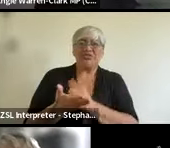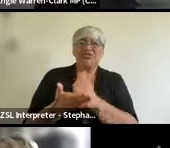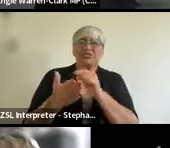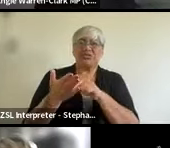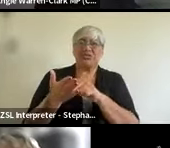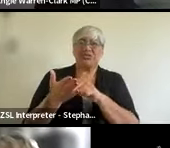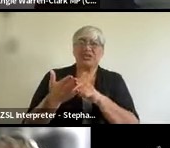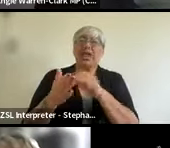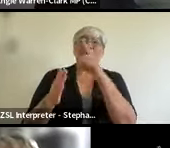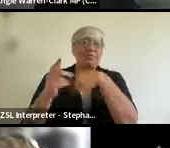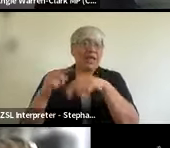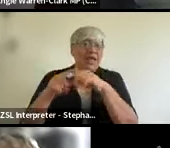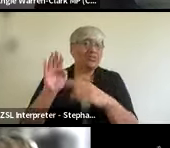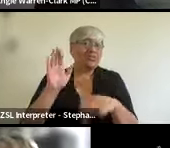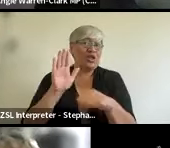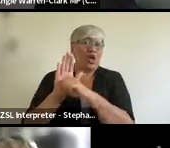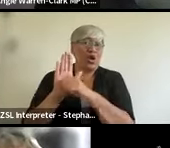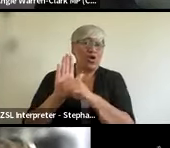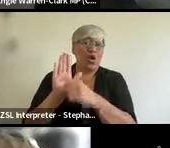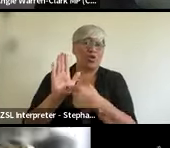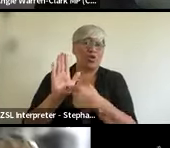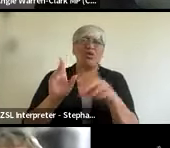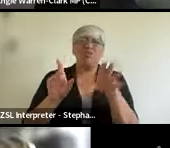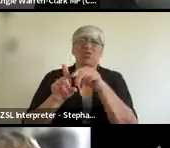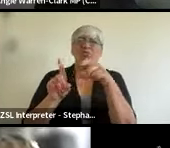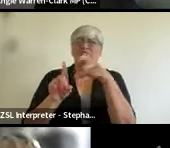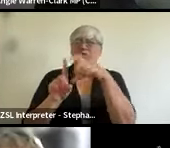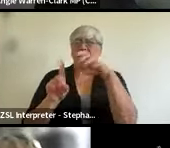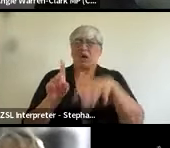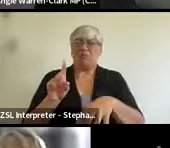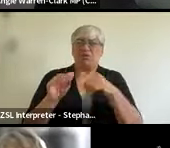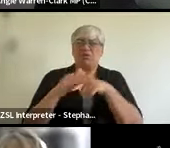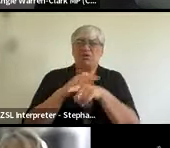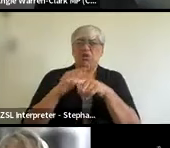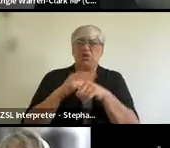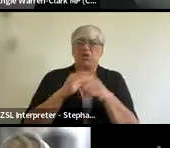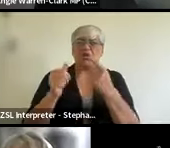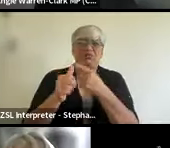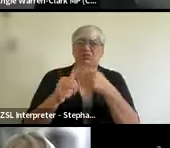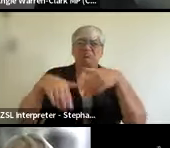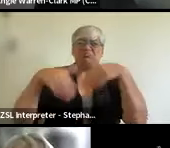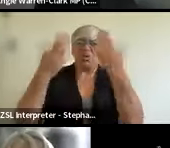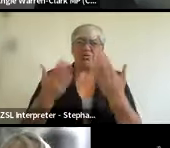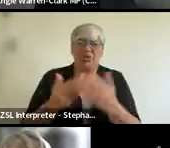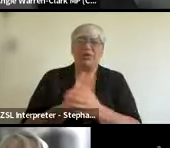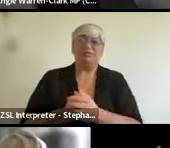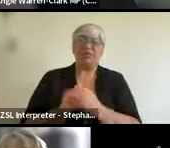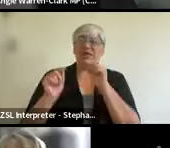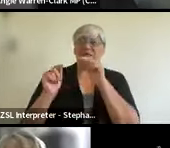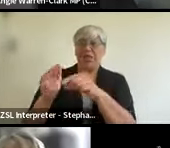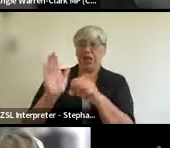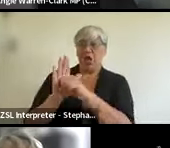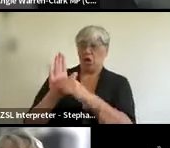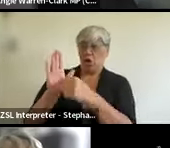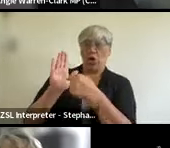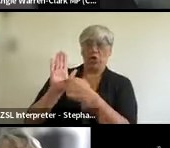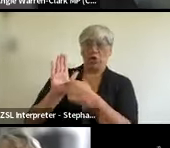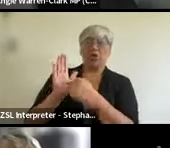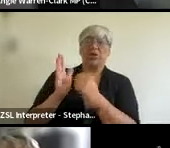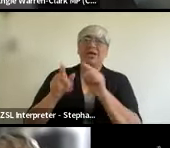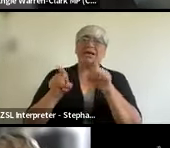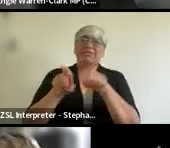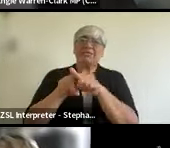the logo of Department of Internal Affairs, for example, whoever it might be, that logo is like